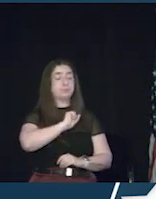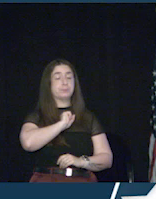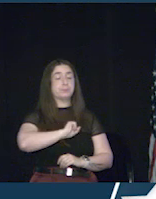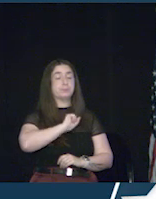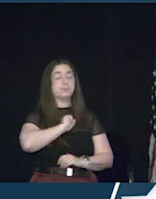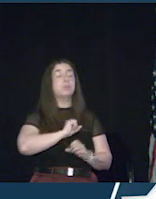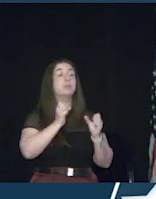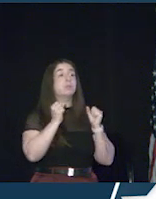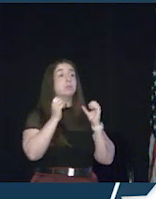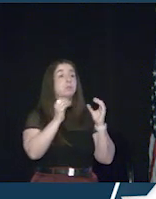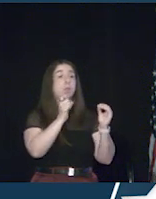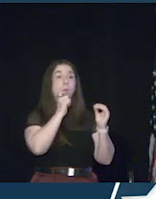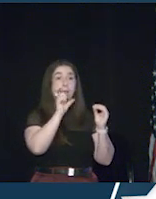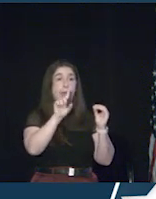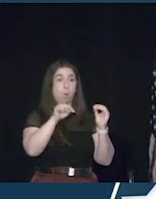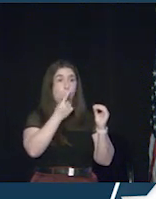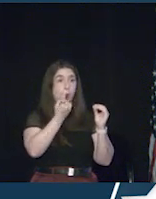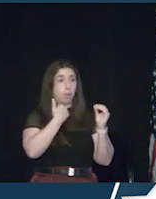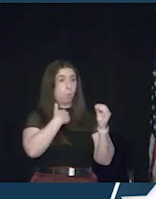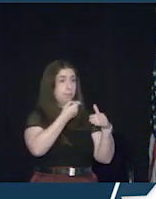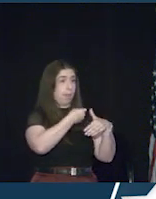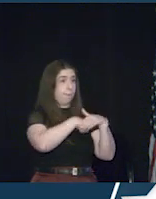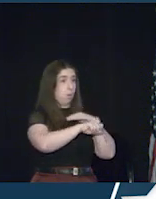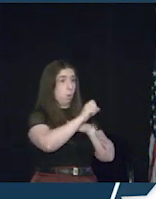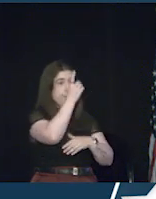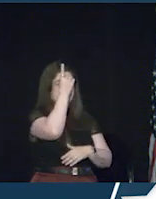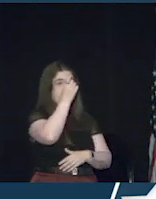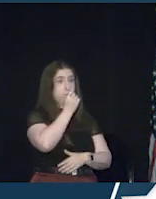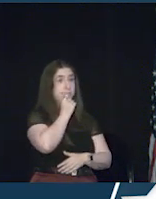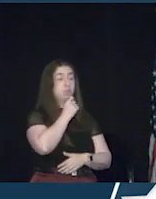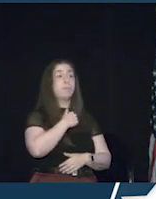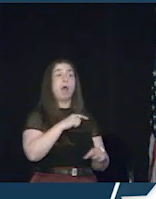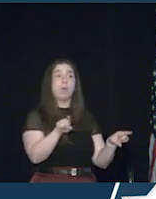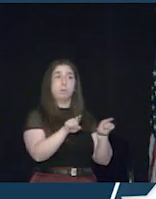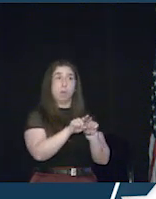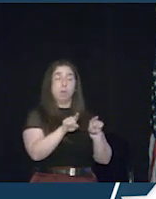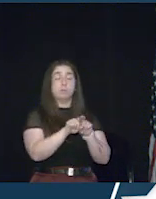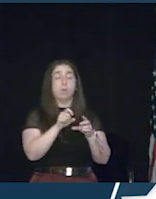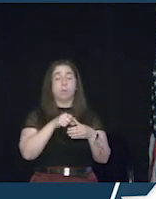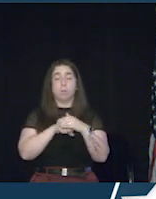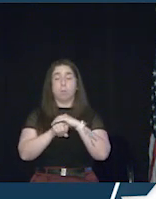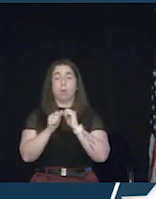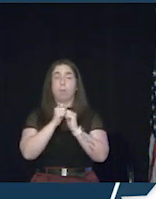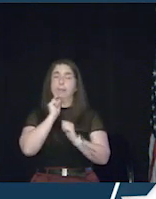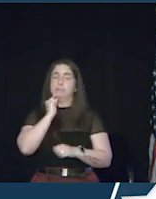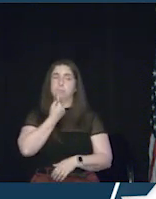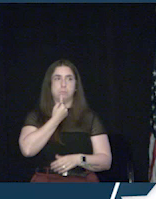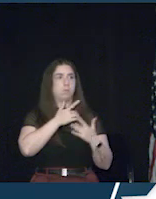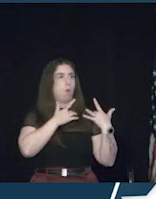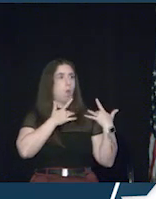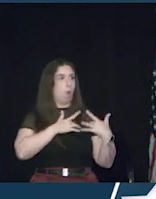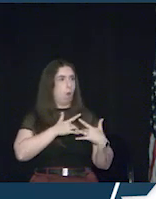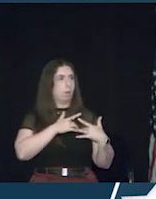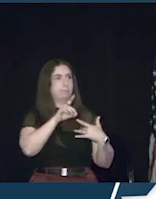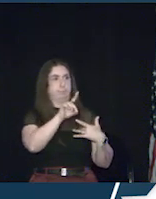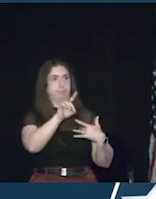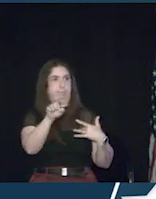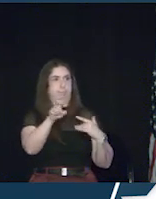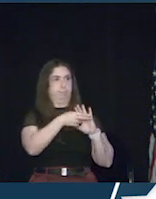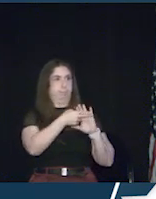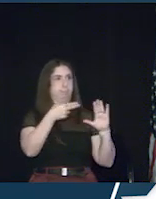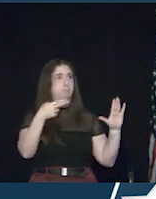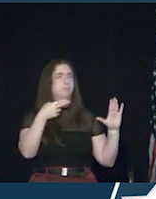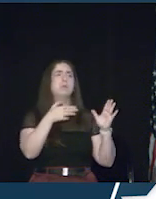So not only was I born with Down syndrome, I was also born with a significant heart condition. This is